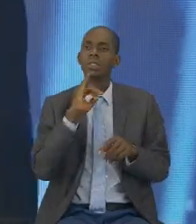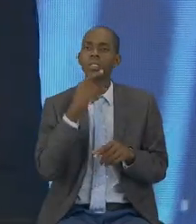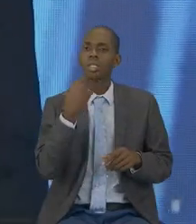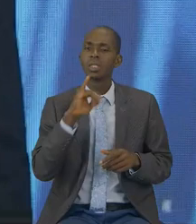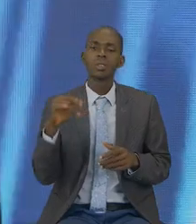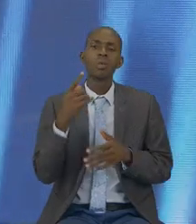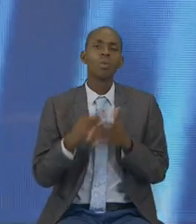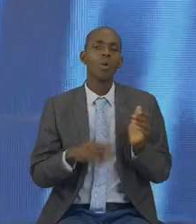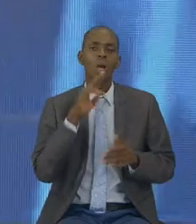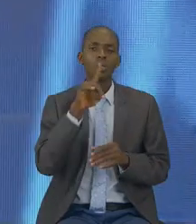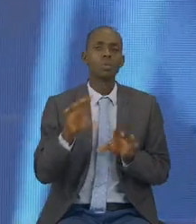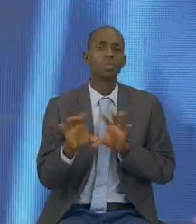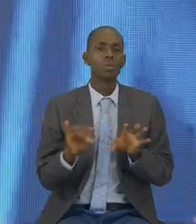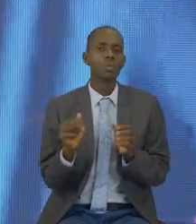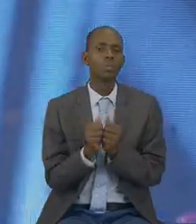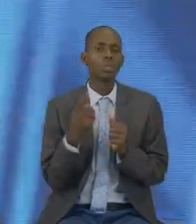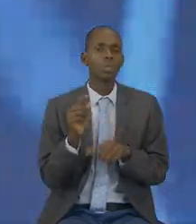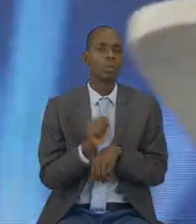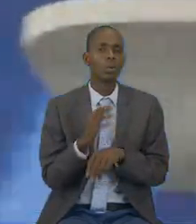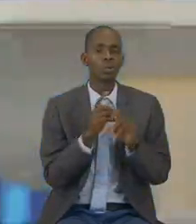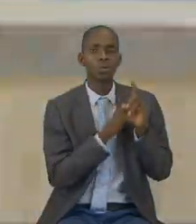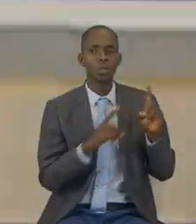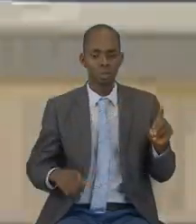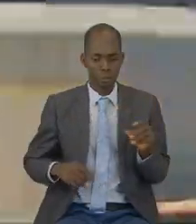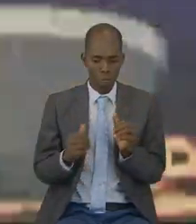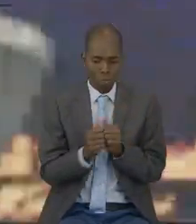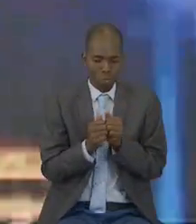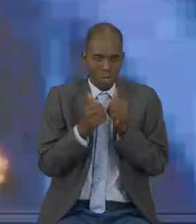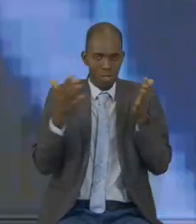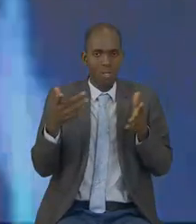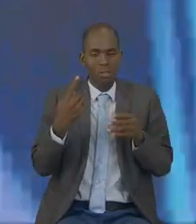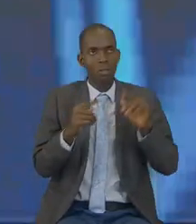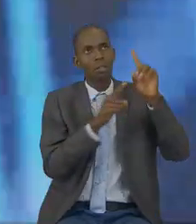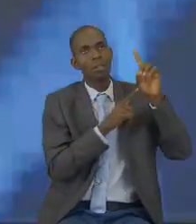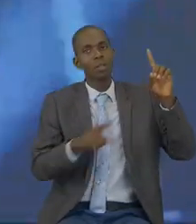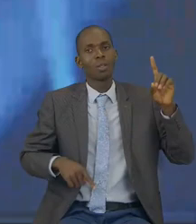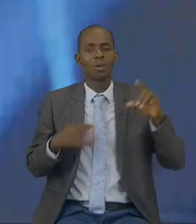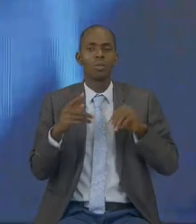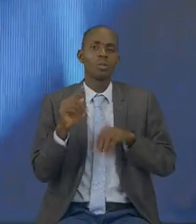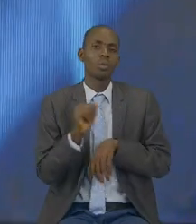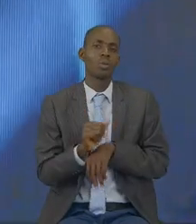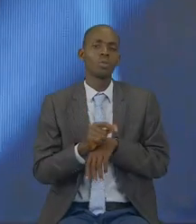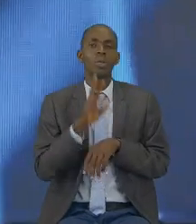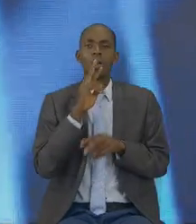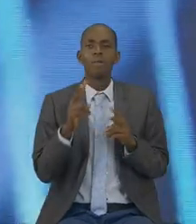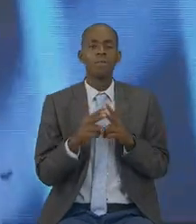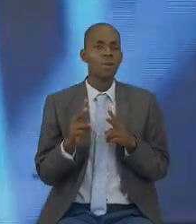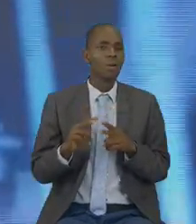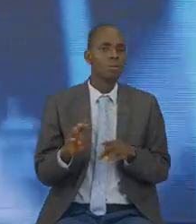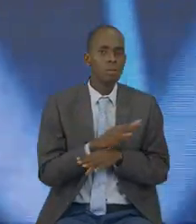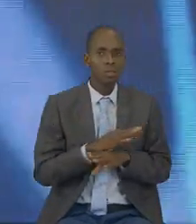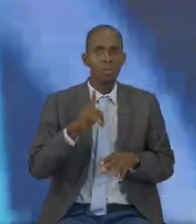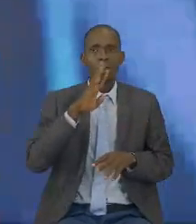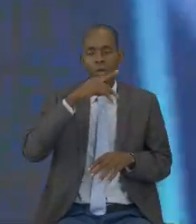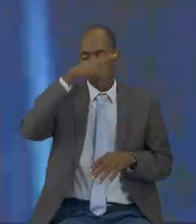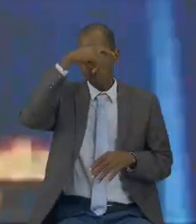the work of the Lord without the Lord of the work. You're so busy and you're sweating on